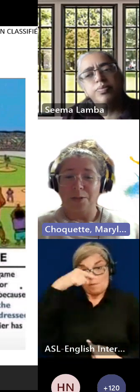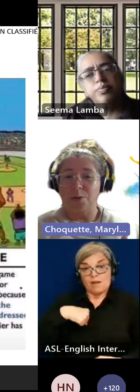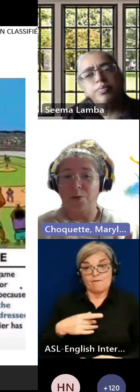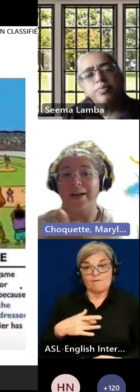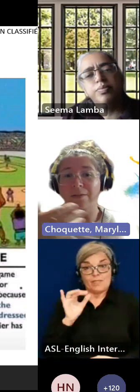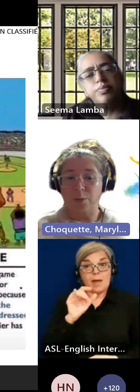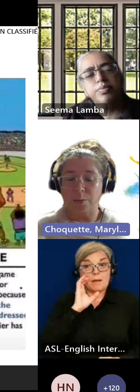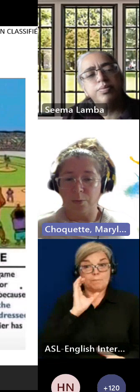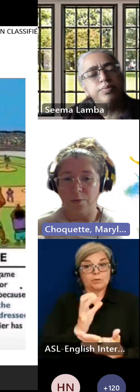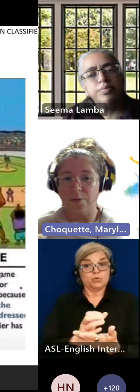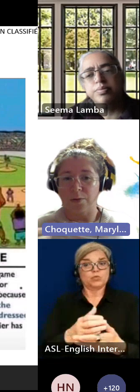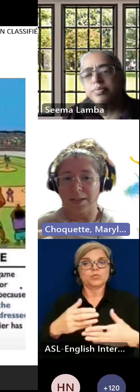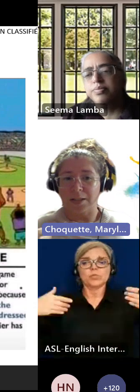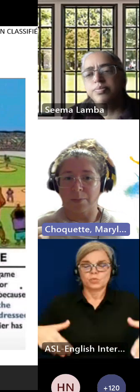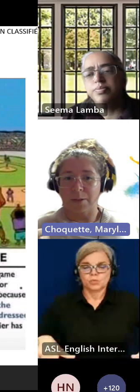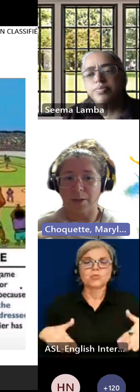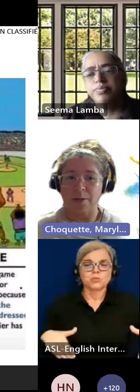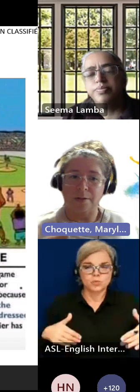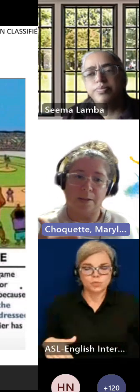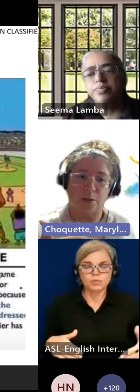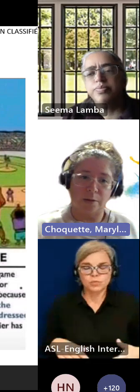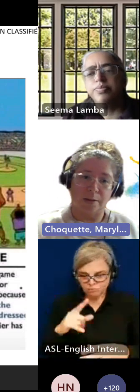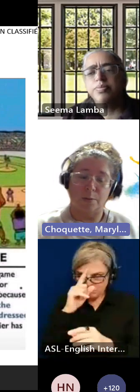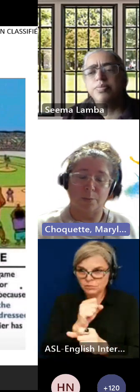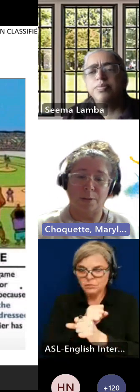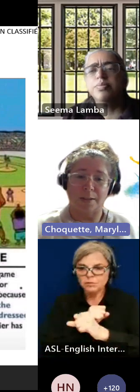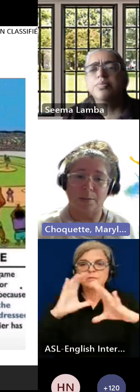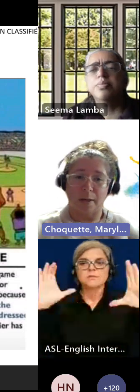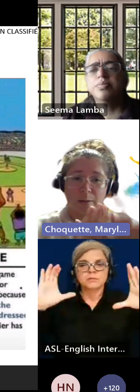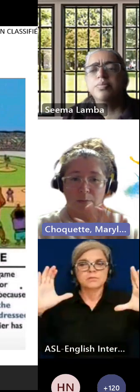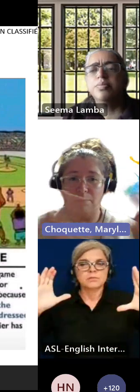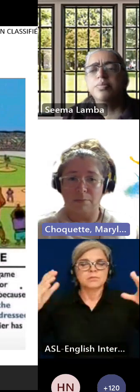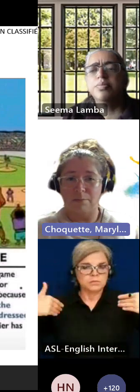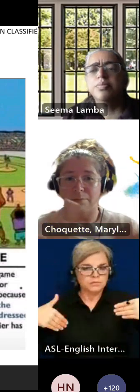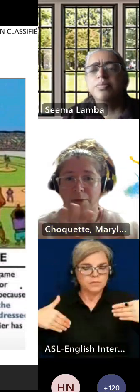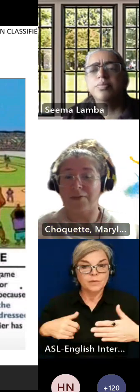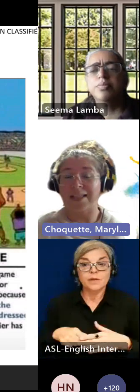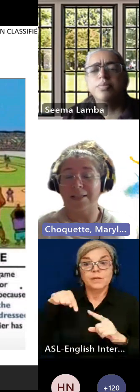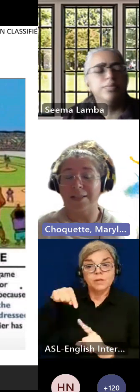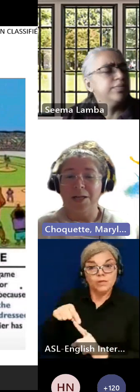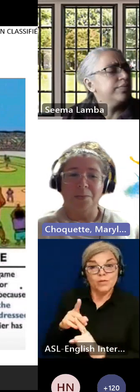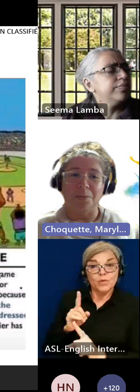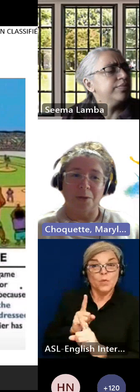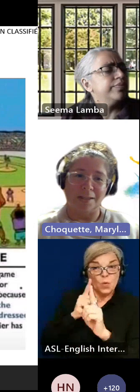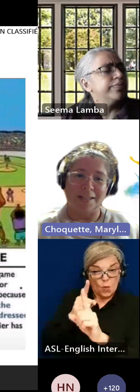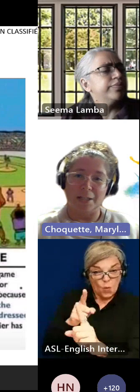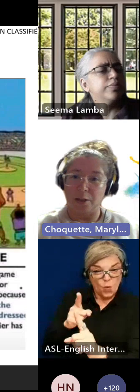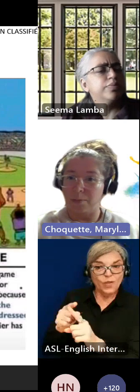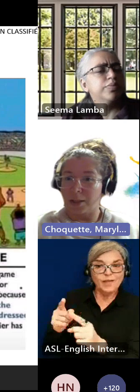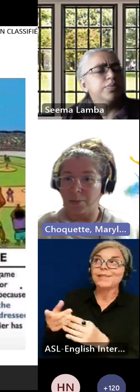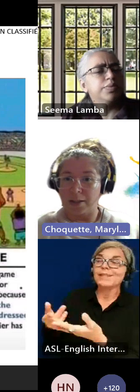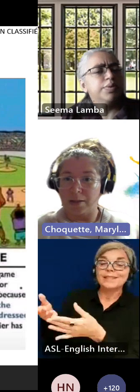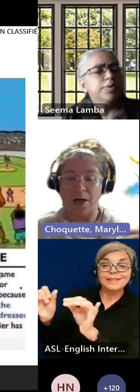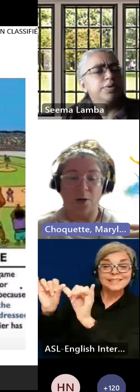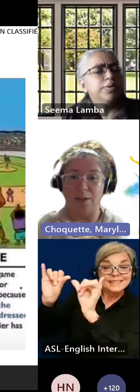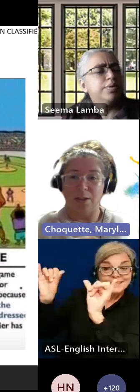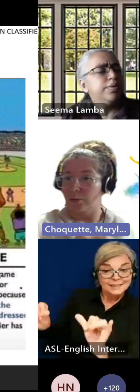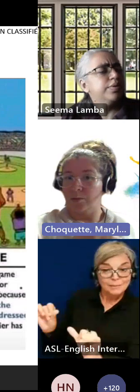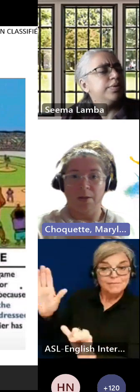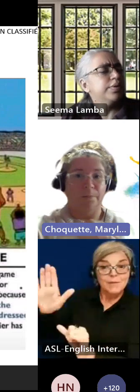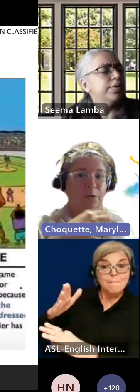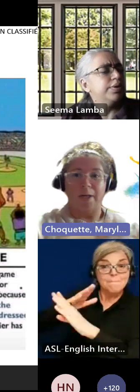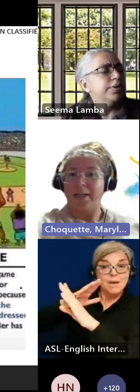insightful because we're trying to remove those systemic barriers. Here it's represented by a fence, but really here it might be